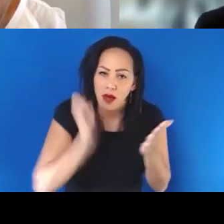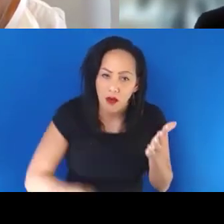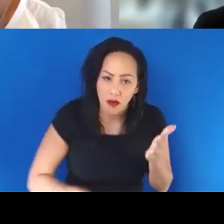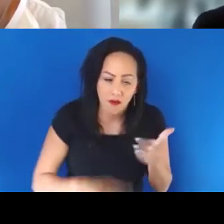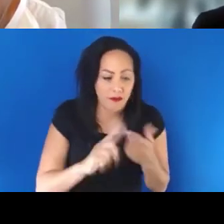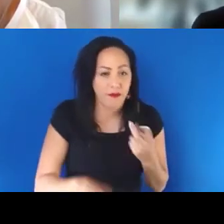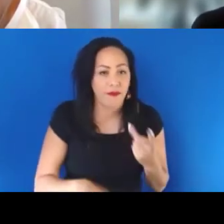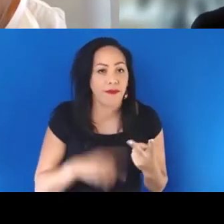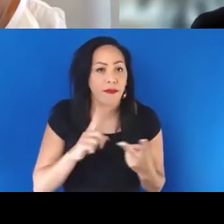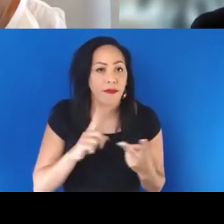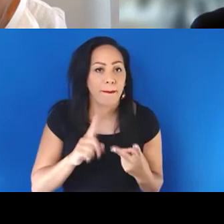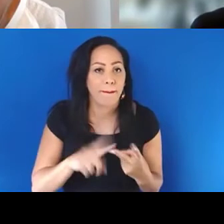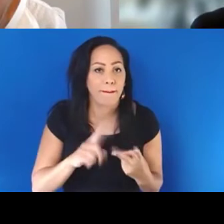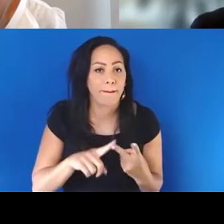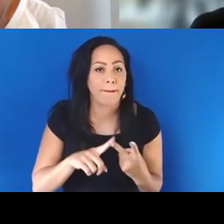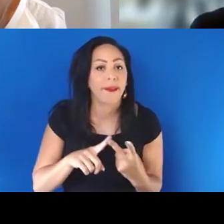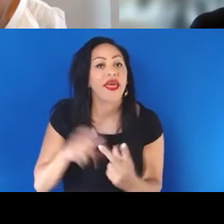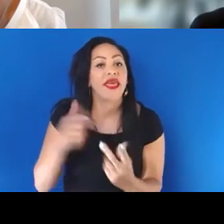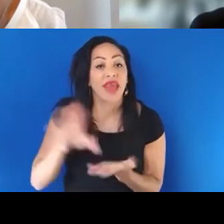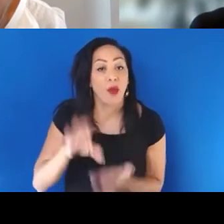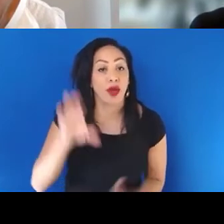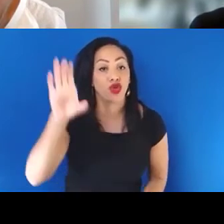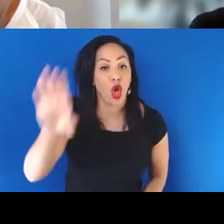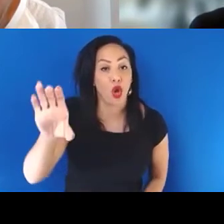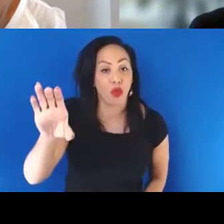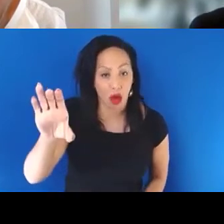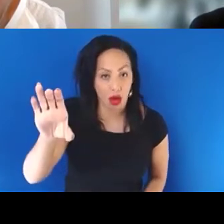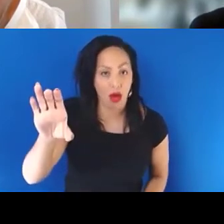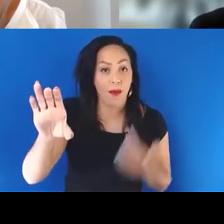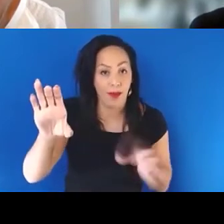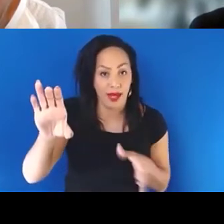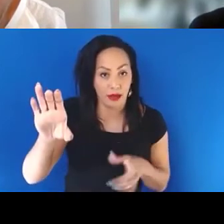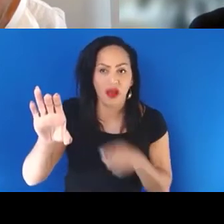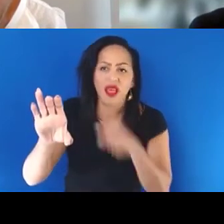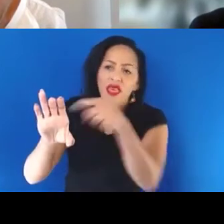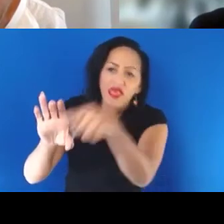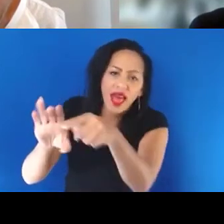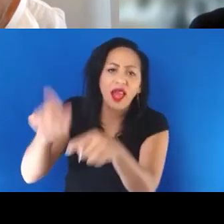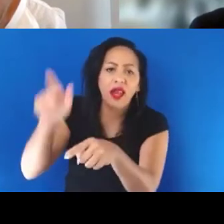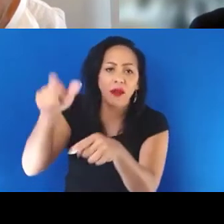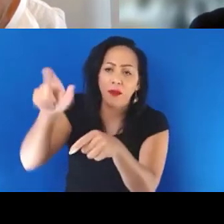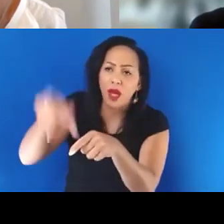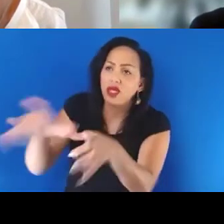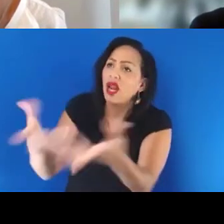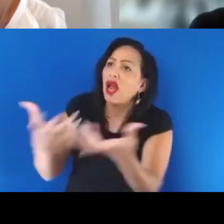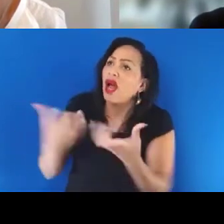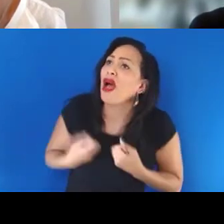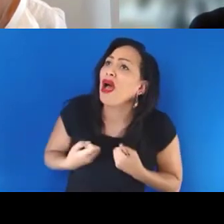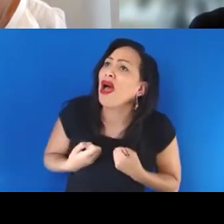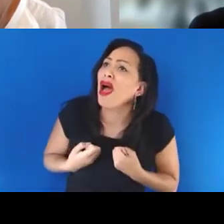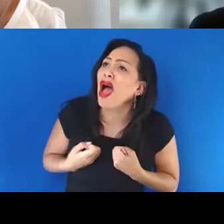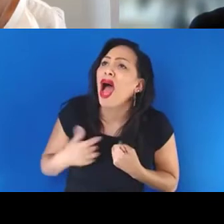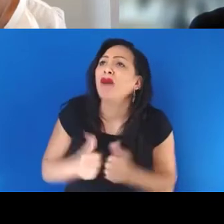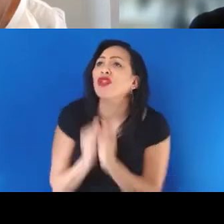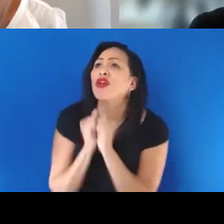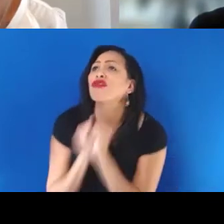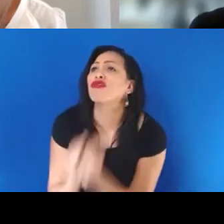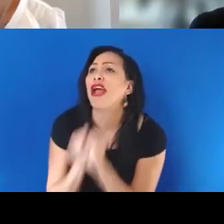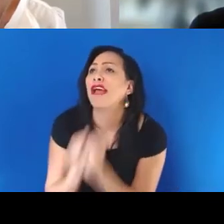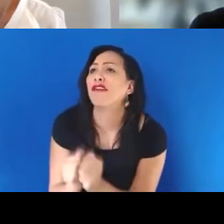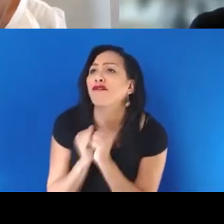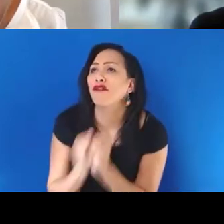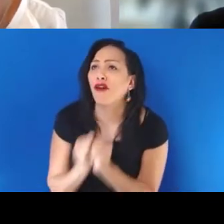says how grateful a person is for our programs. And it's usually a little child, and that they